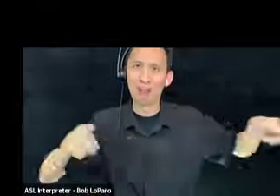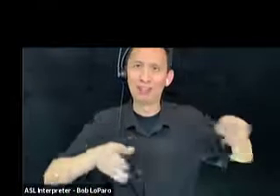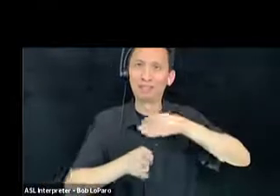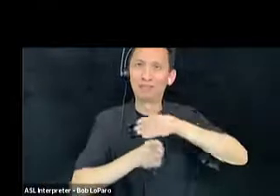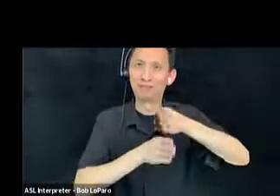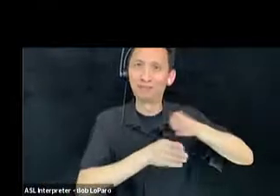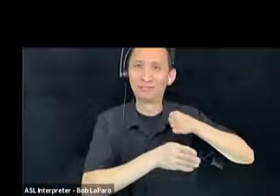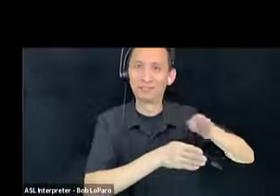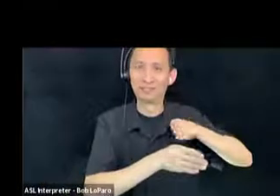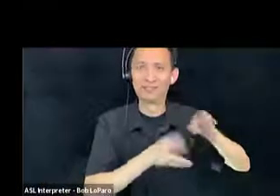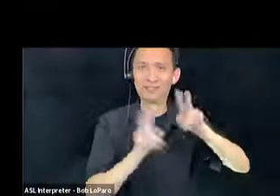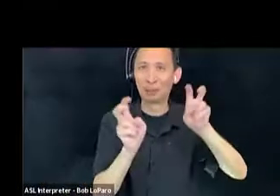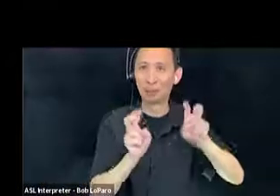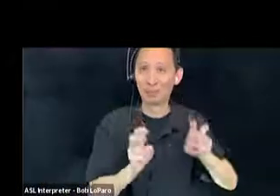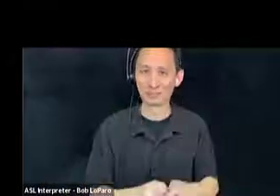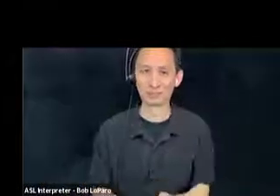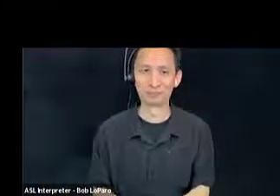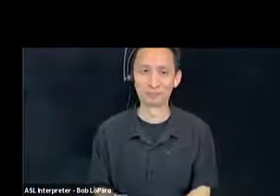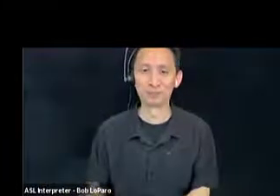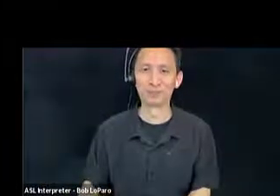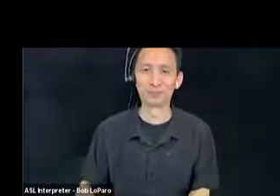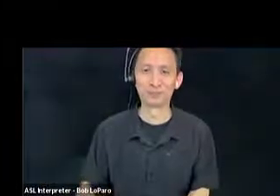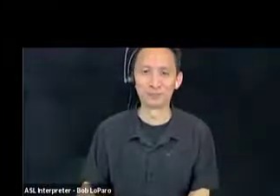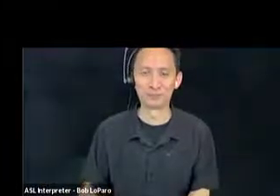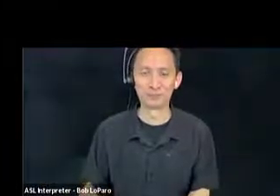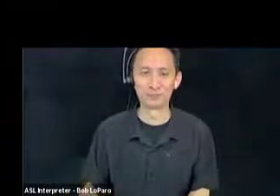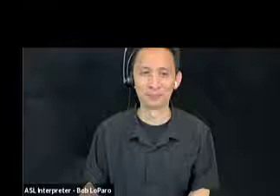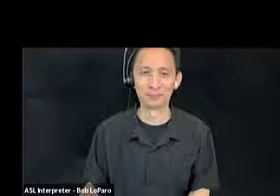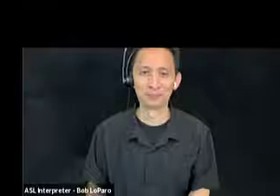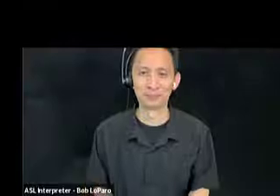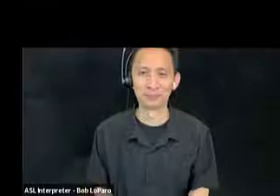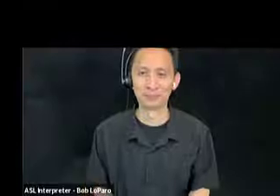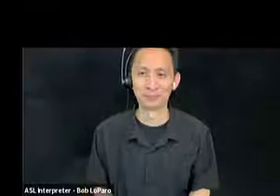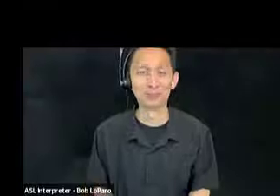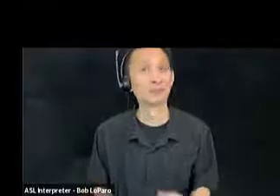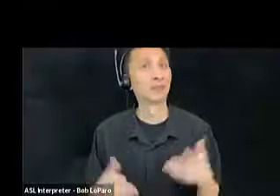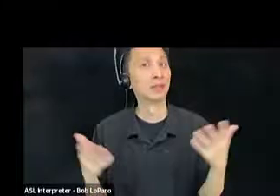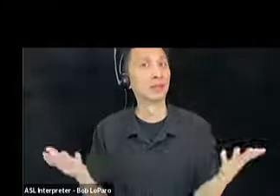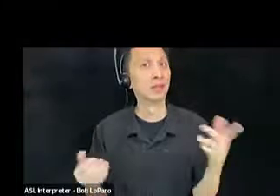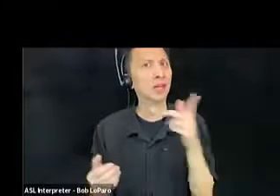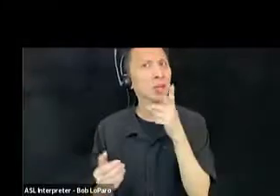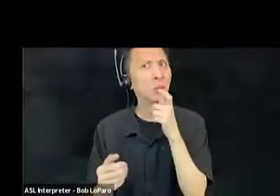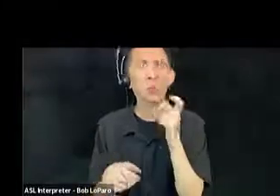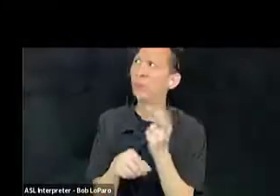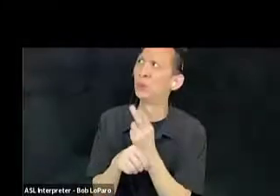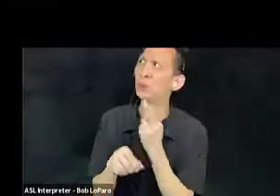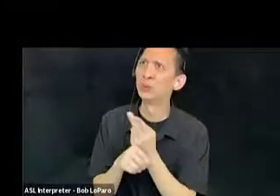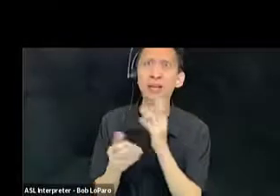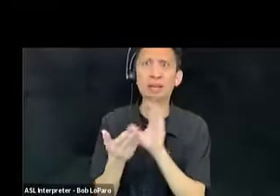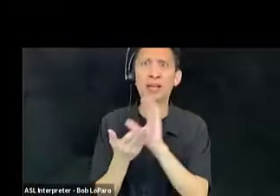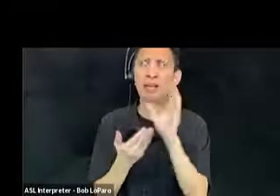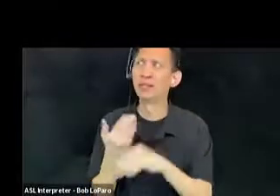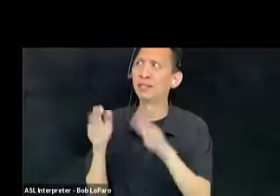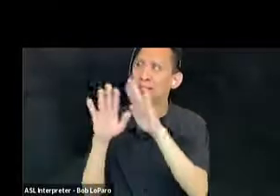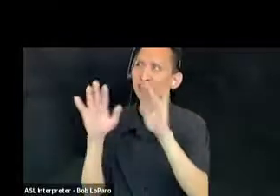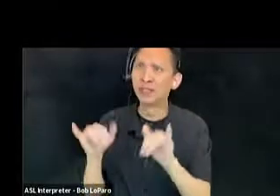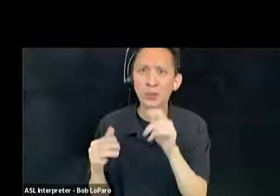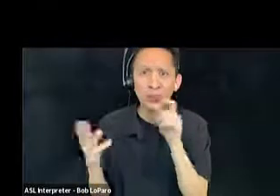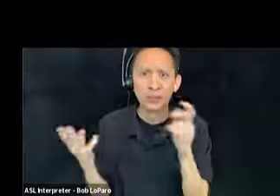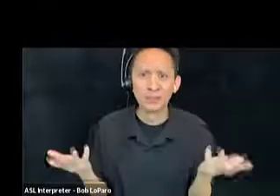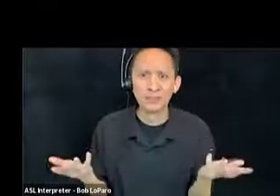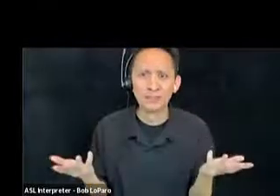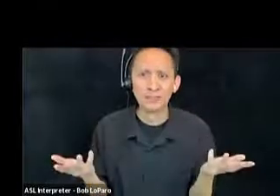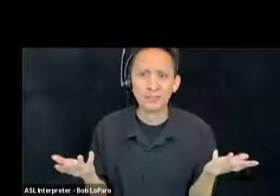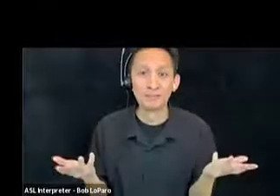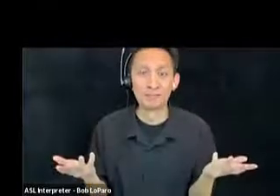Going to the next slide. So who uses a calendar system? So we talk a little bit about this here, you